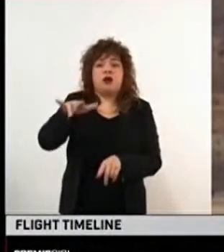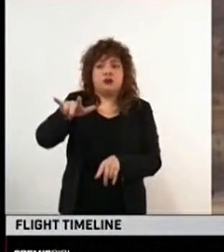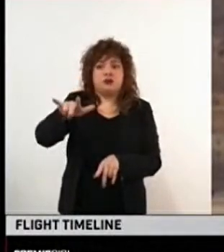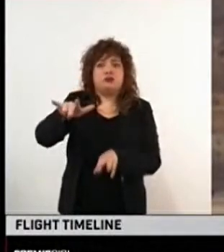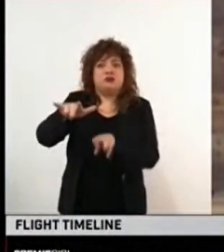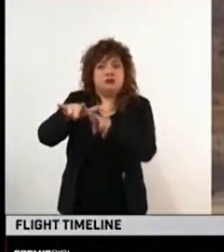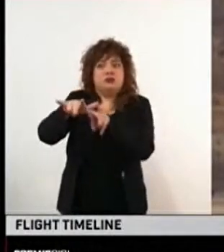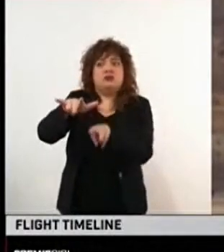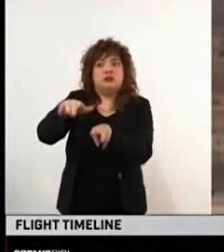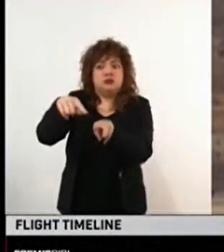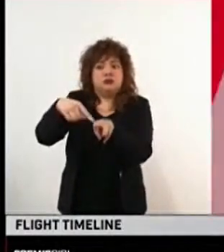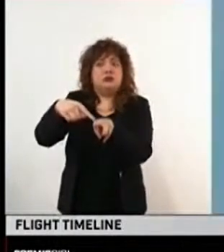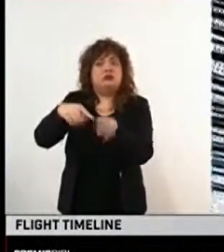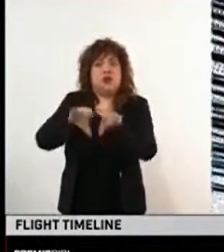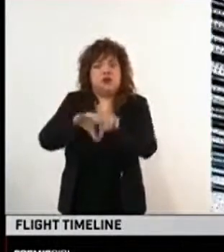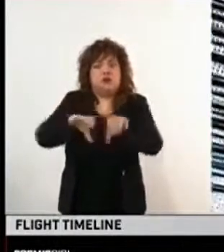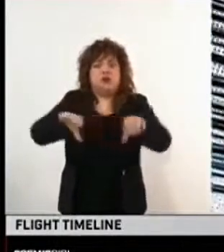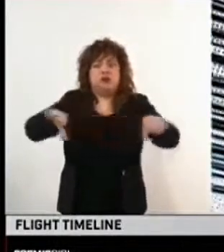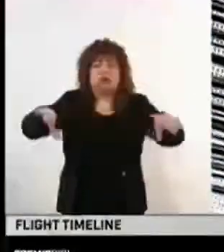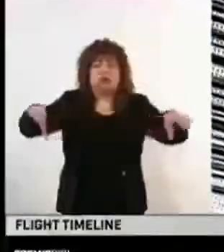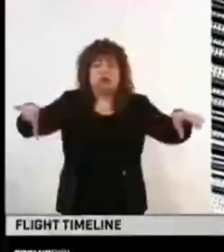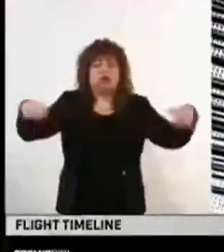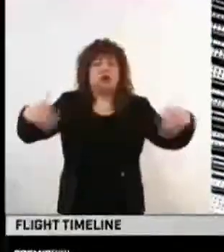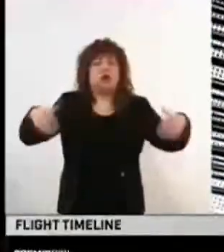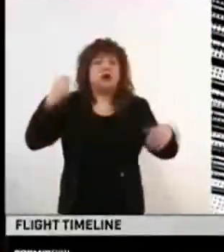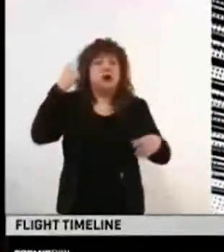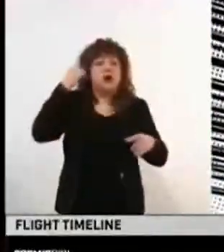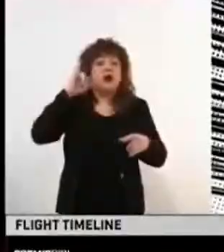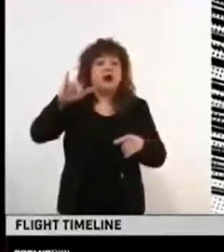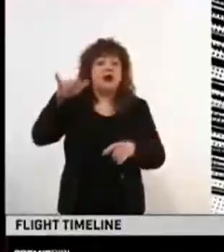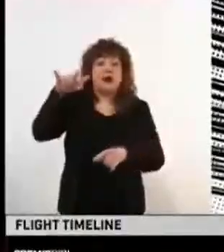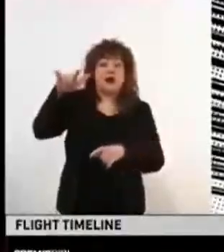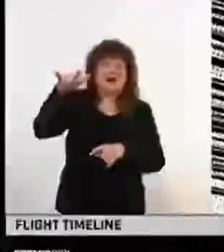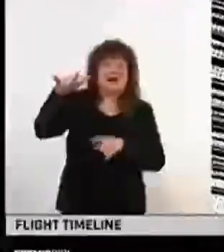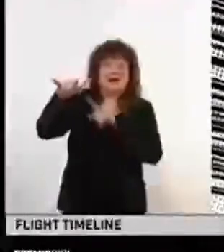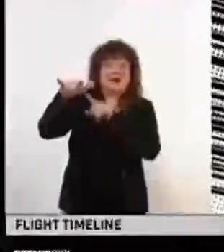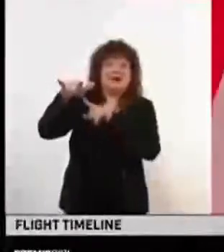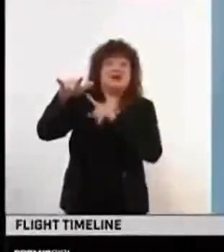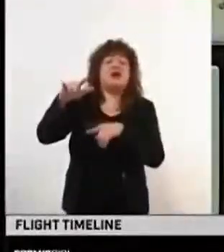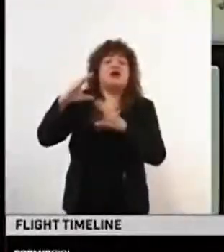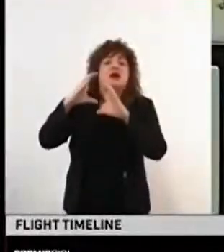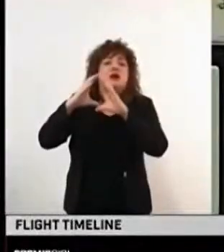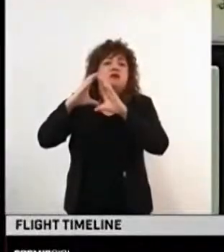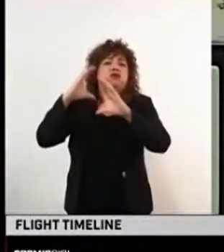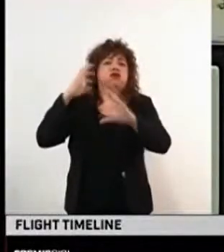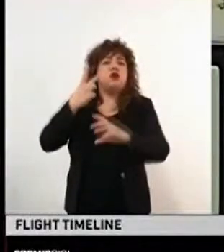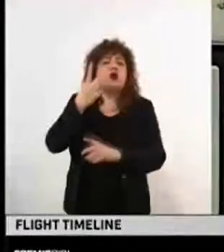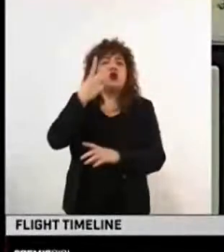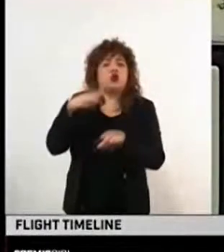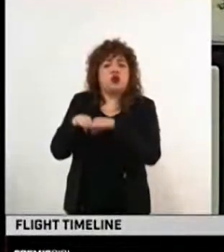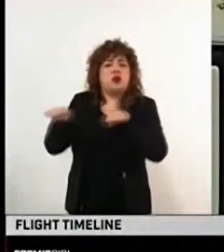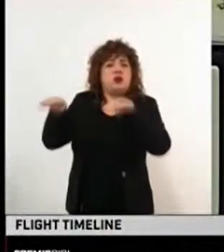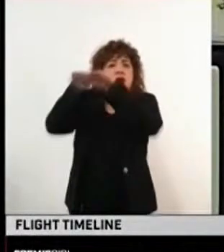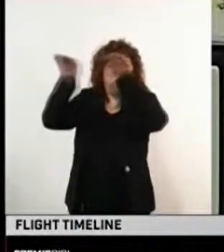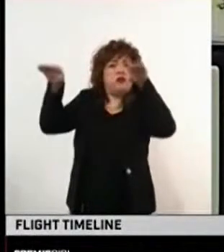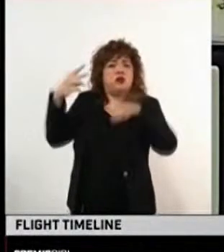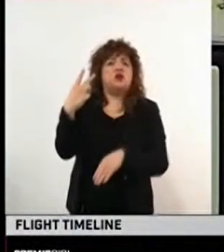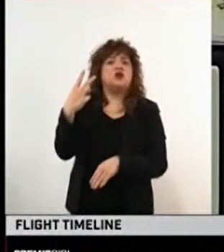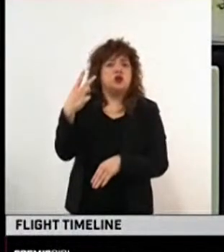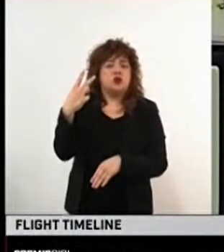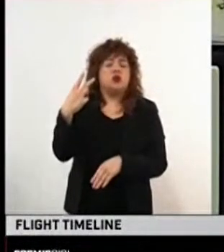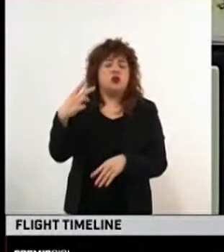747-400, this massive two-story commercial jetliner, Launcher 1 looks small indeed. But what an exciting moment here